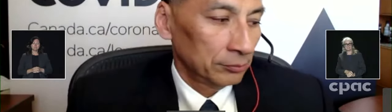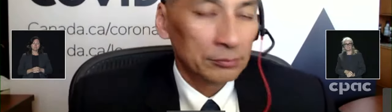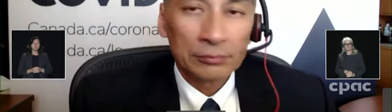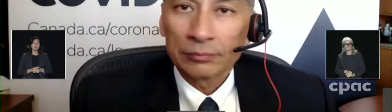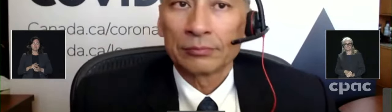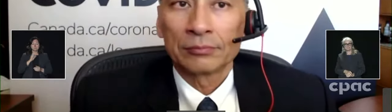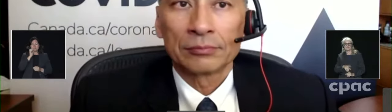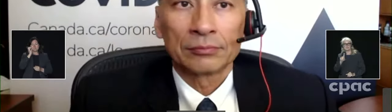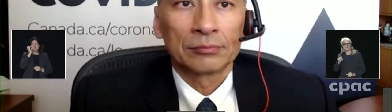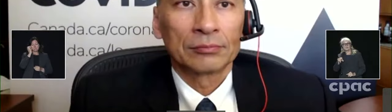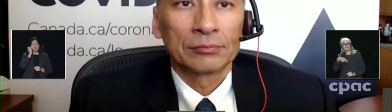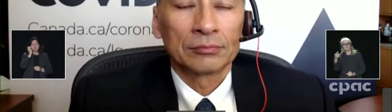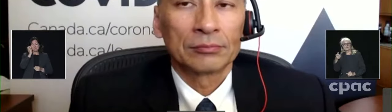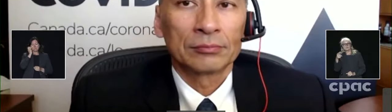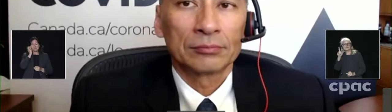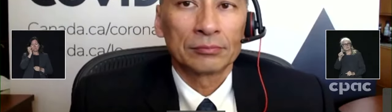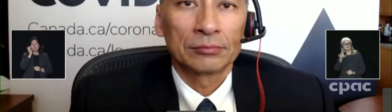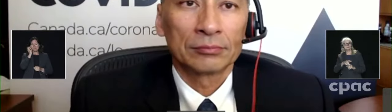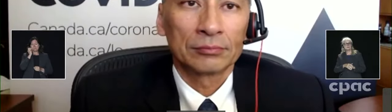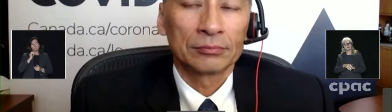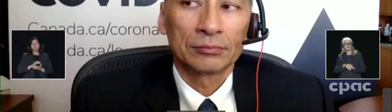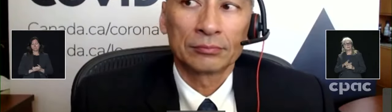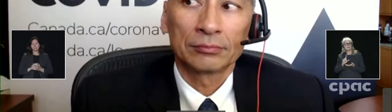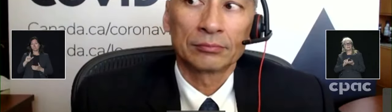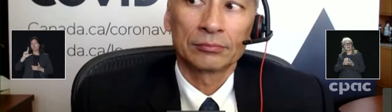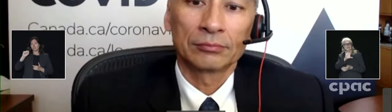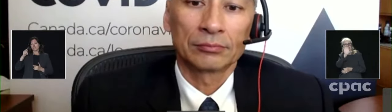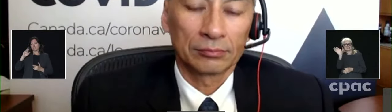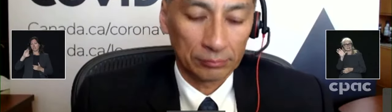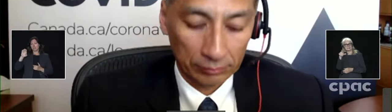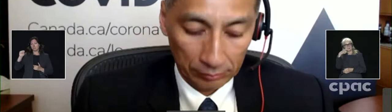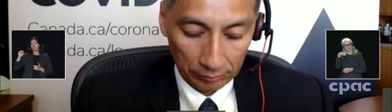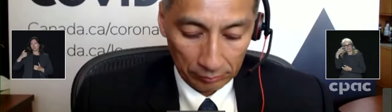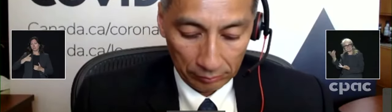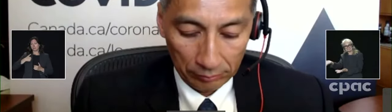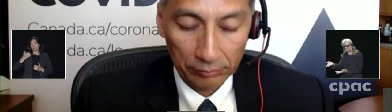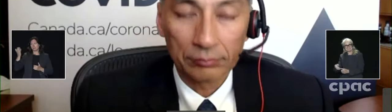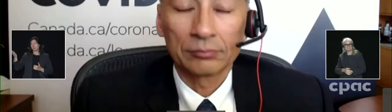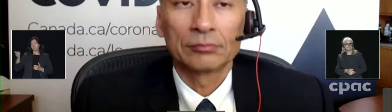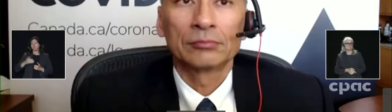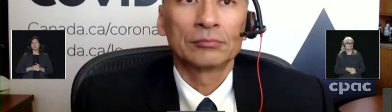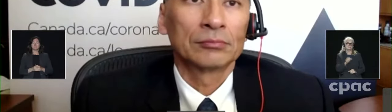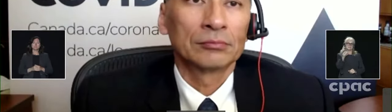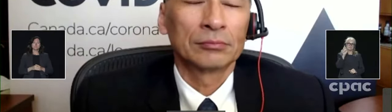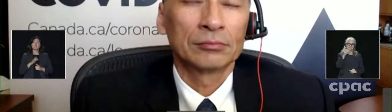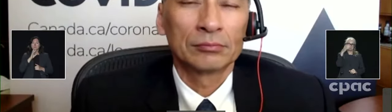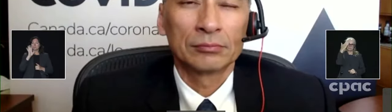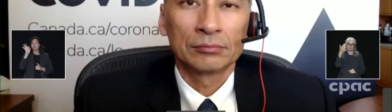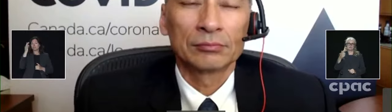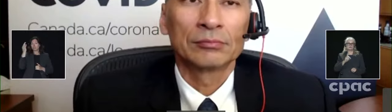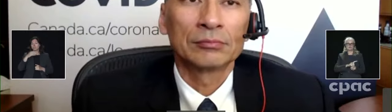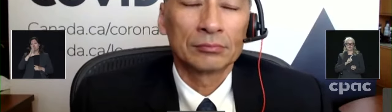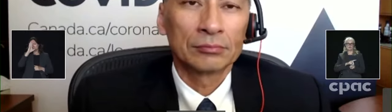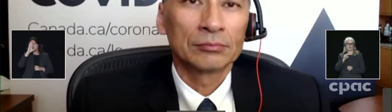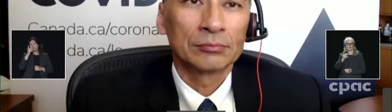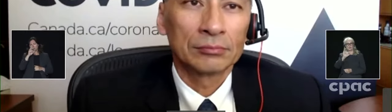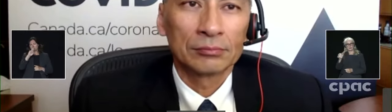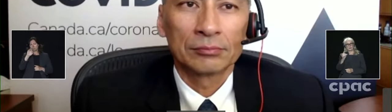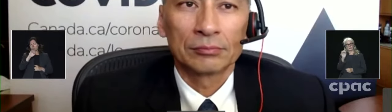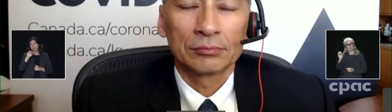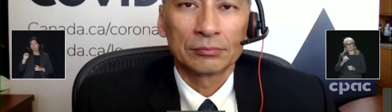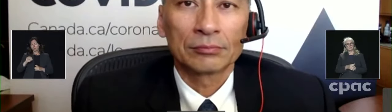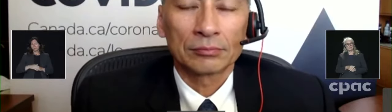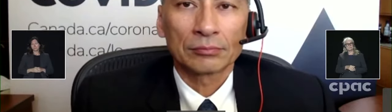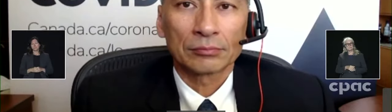La prochaine question de Pierre Saint-Arnaud, la presse canadienne. La parole est à vous. Oui, bonjour Dr. Njoo. Est-ce